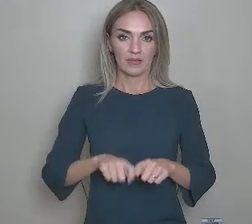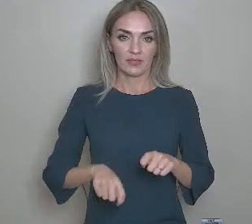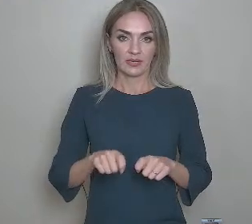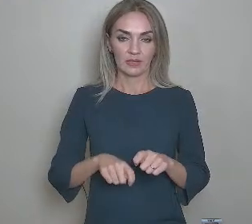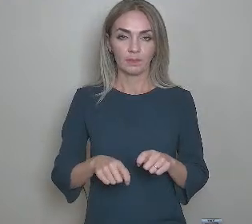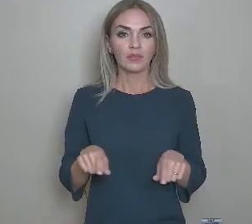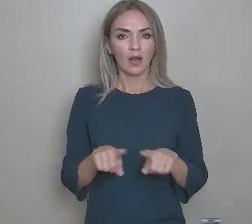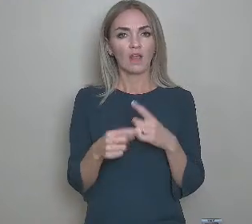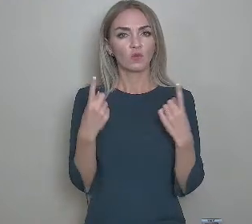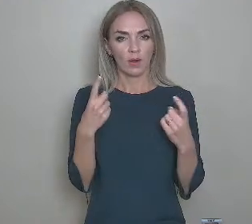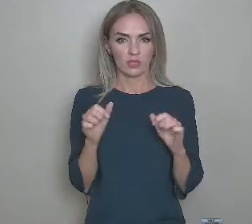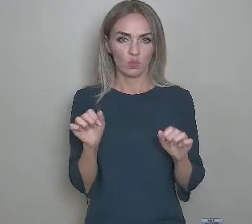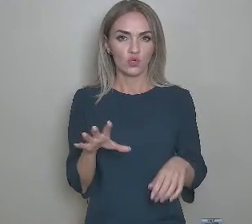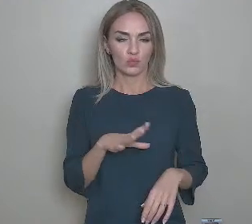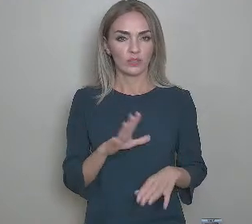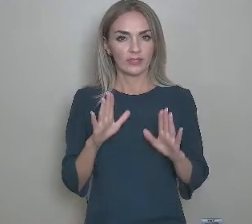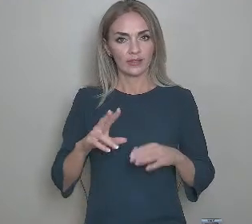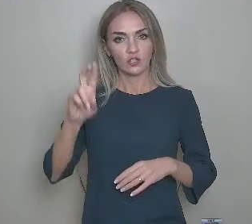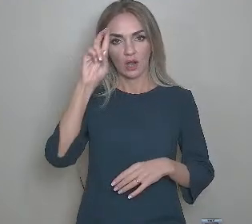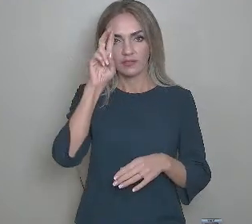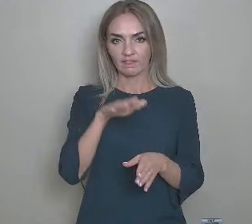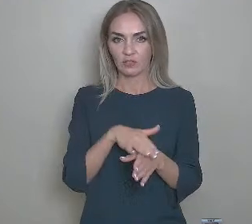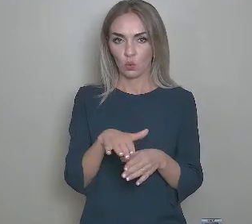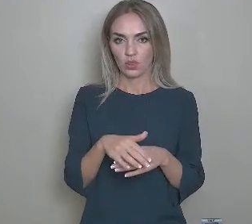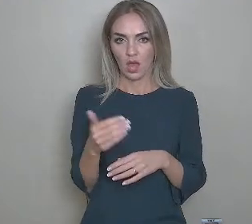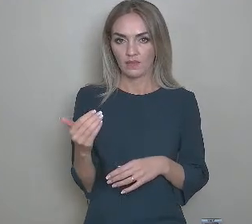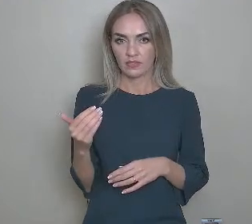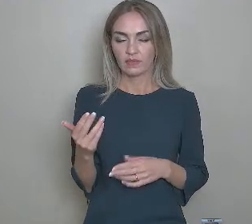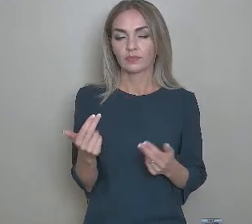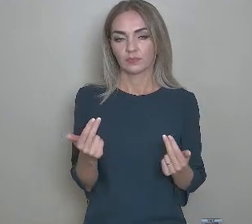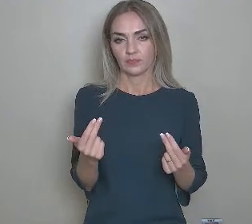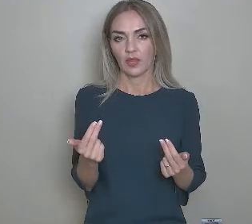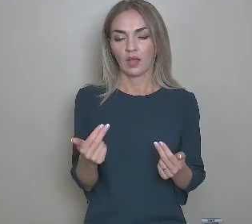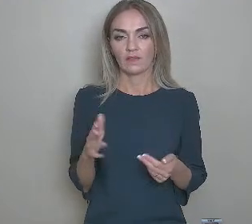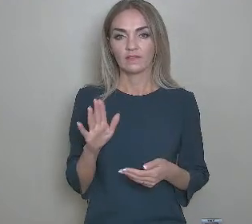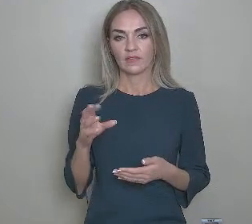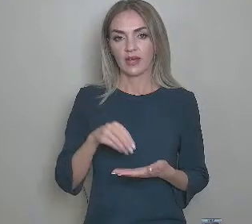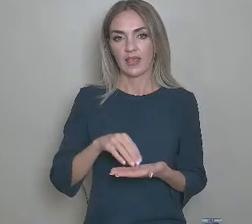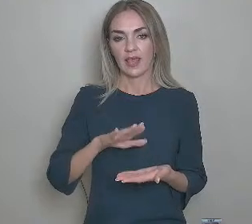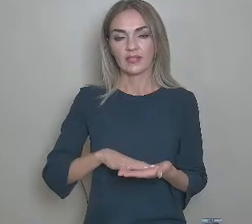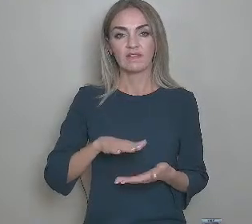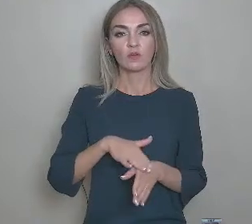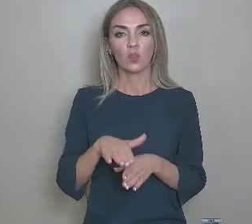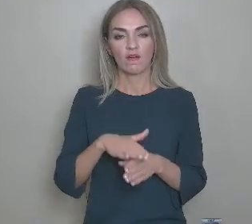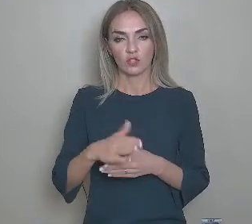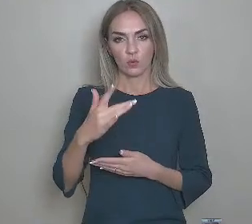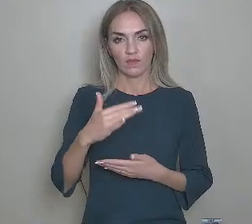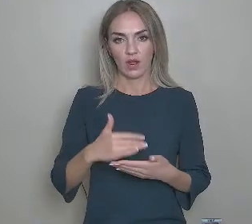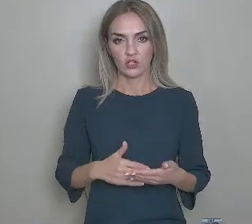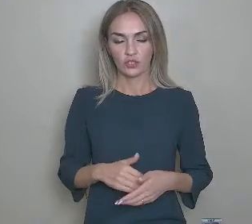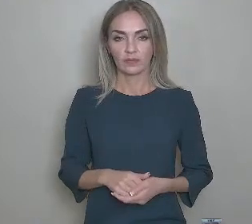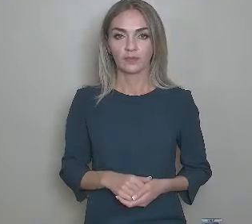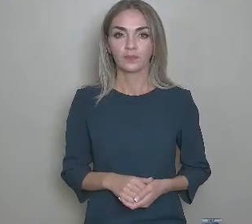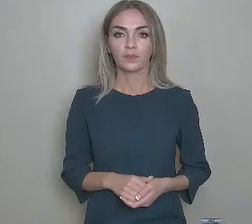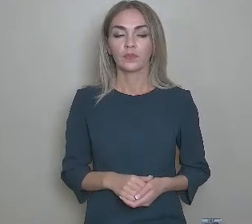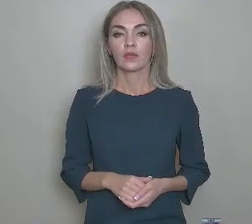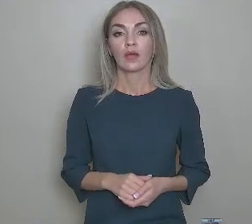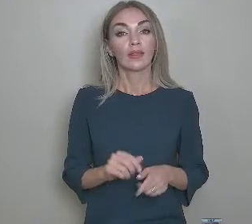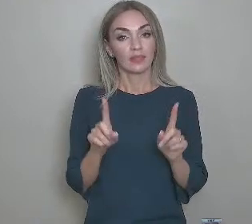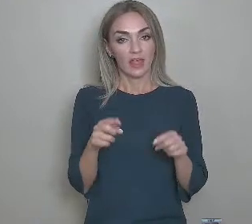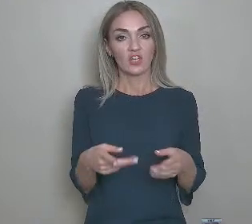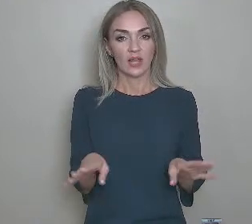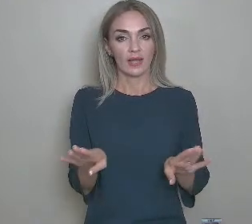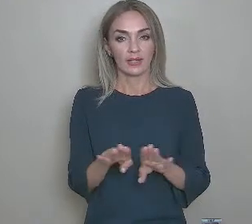the TSE is capable of verifying that. So it's only the state bailiff service that could have